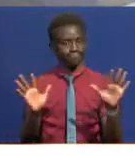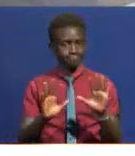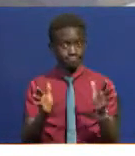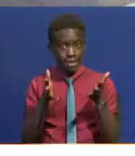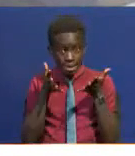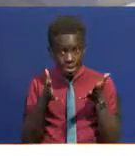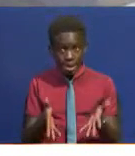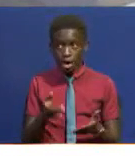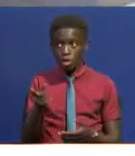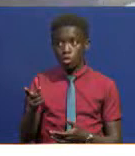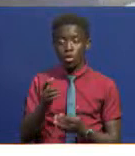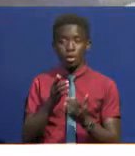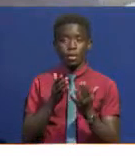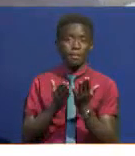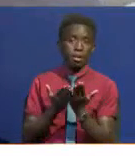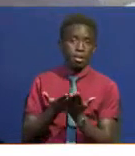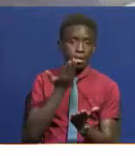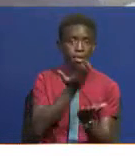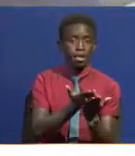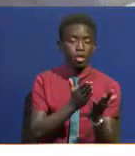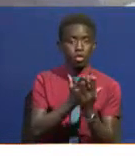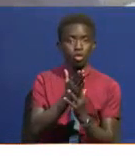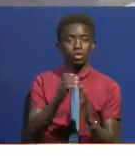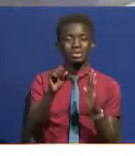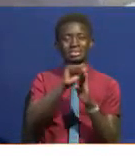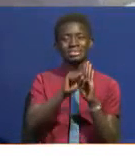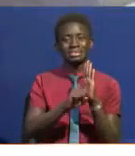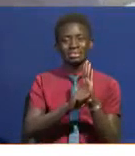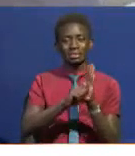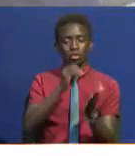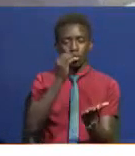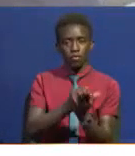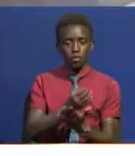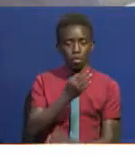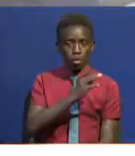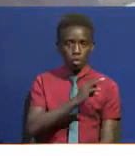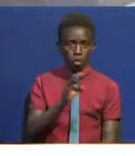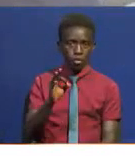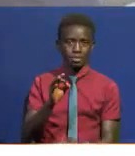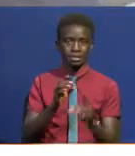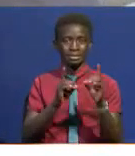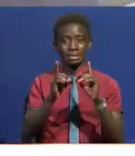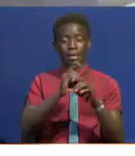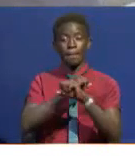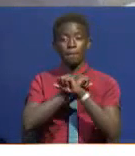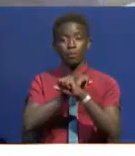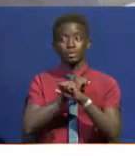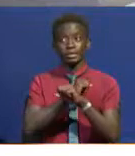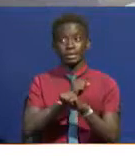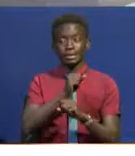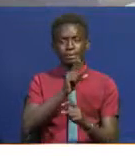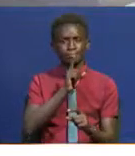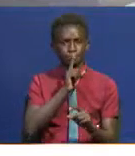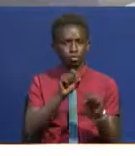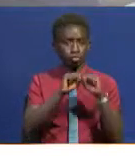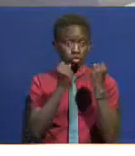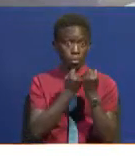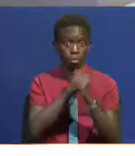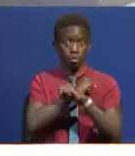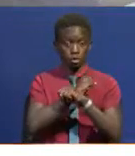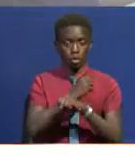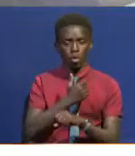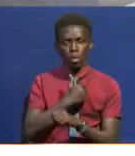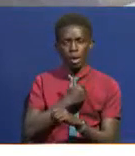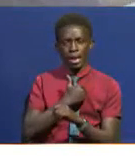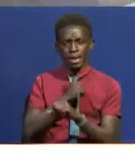channeled through the State Department of Social Protection and Senior Citizen Affairs called on the players to support disabled traders through